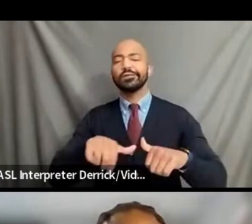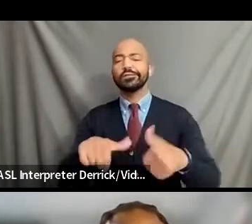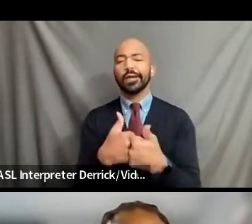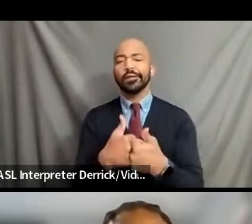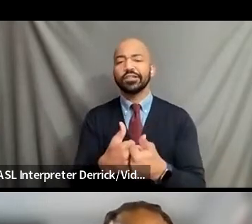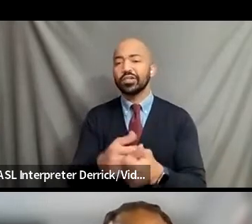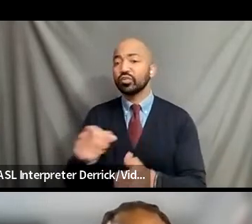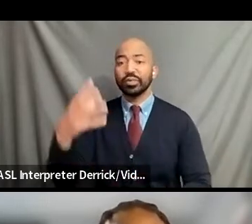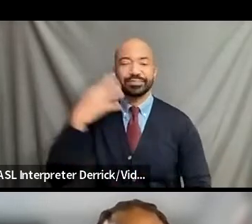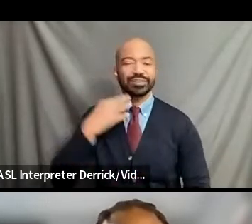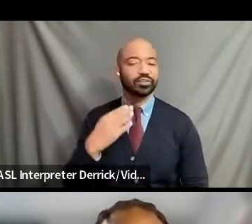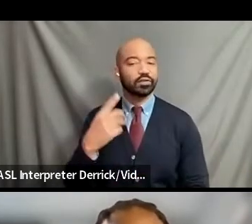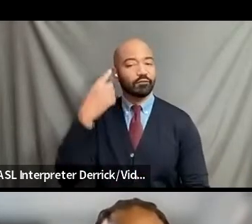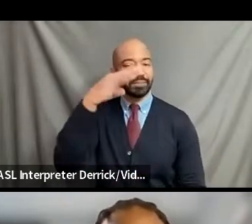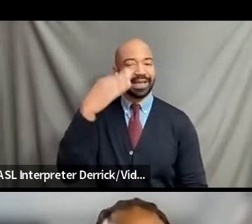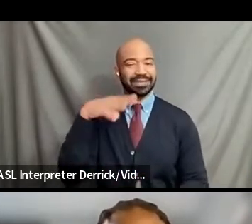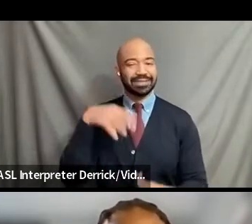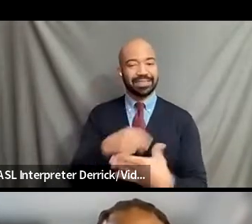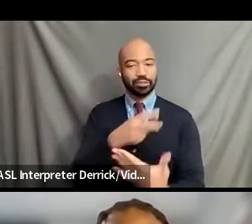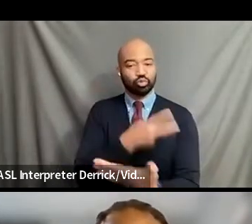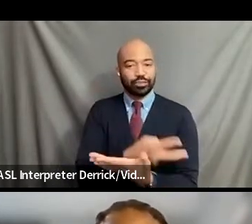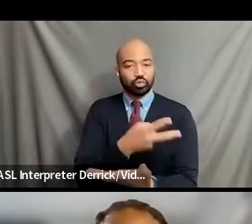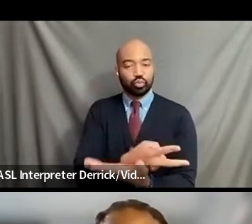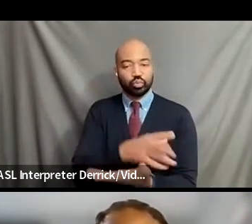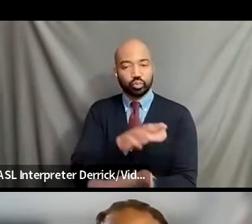in grad school?